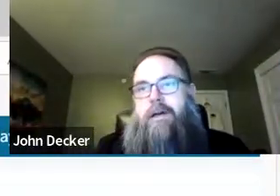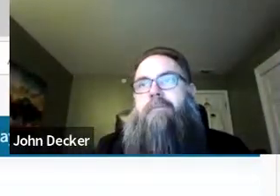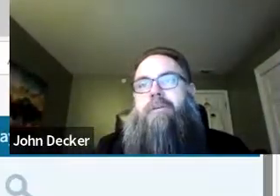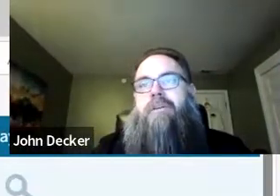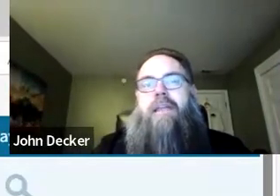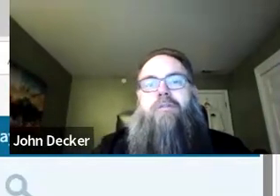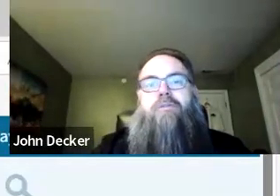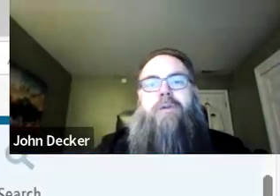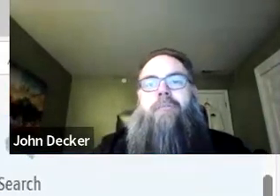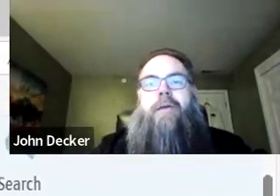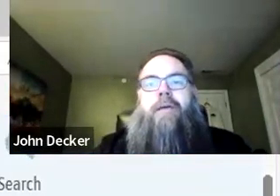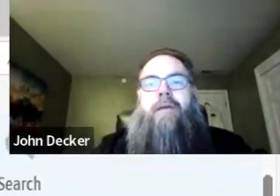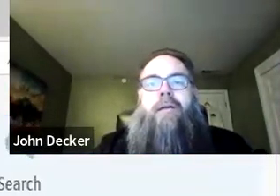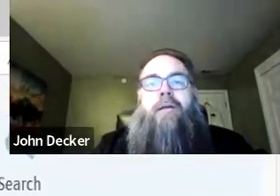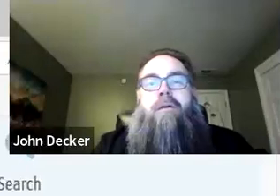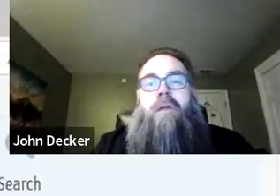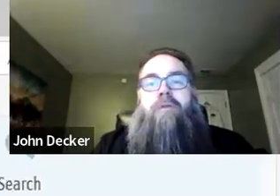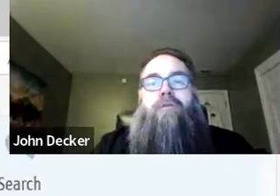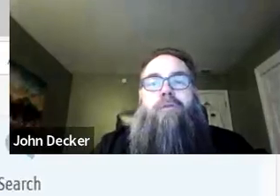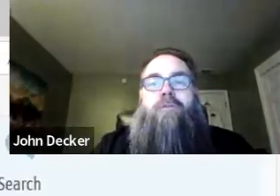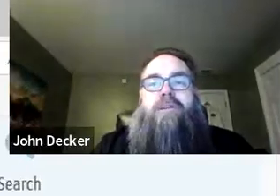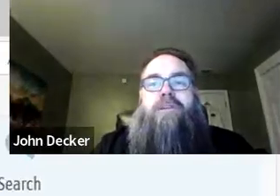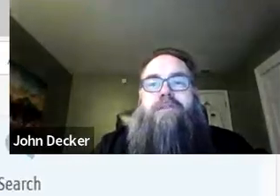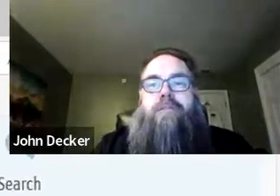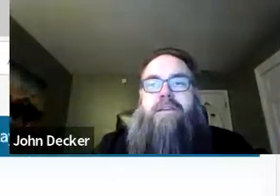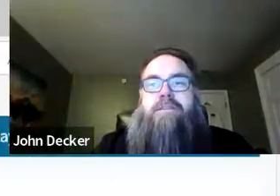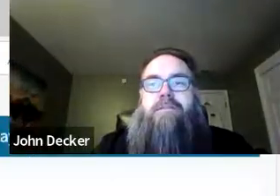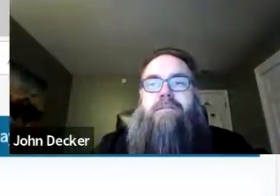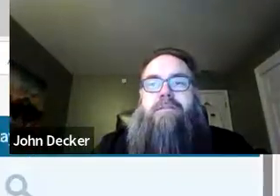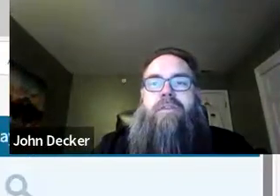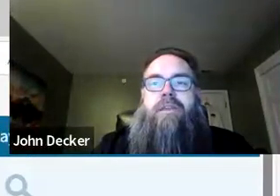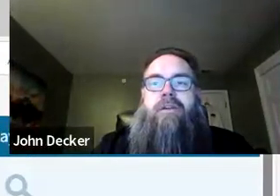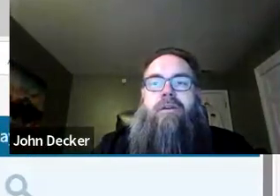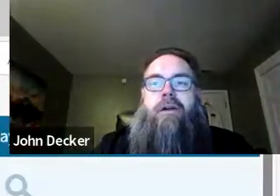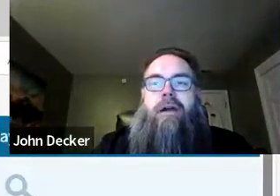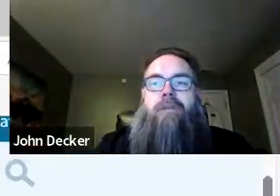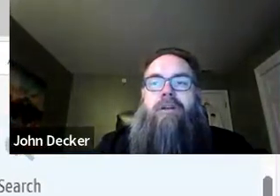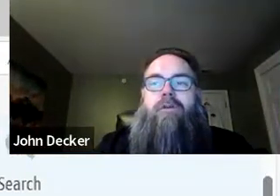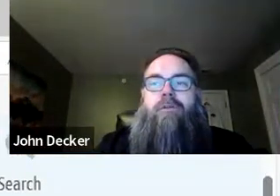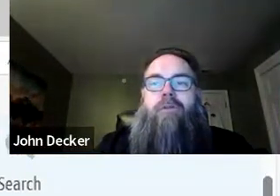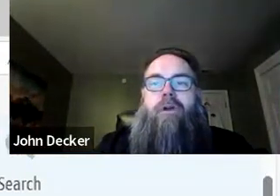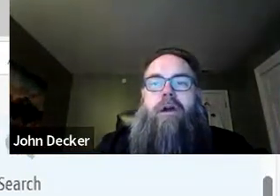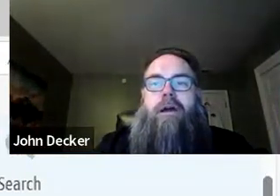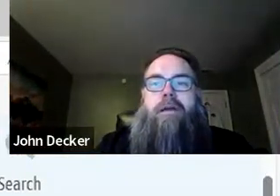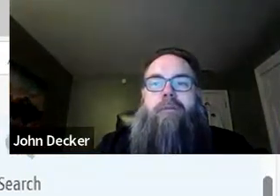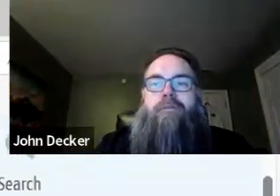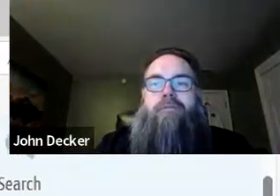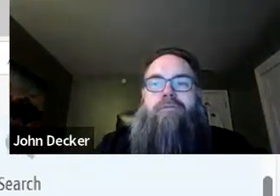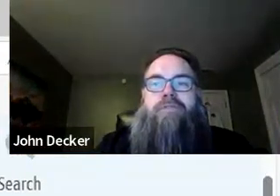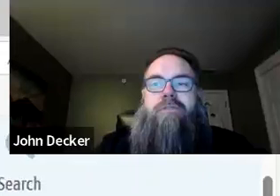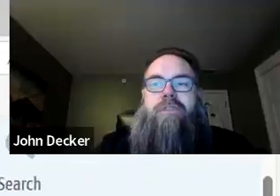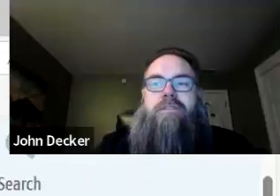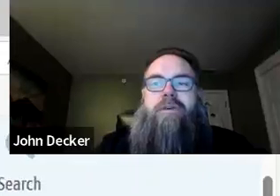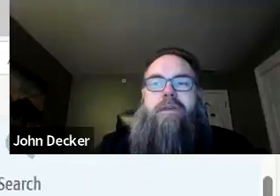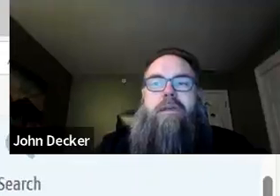folks about that a little bit. Rate reform directives and updates. So within here, we're going to go over a